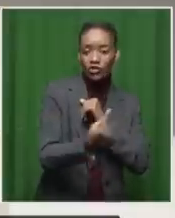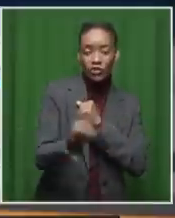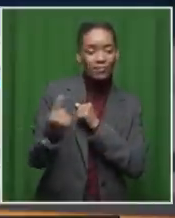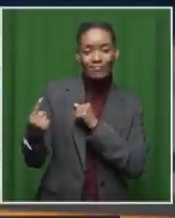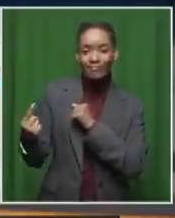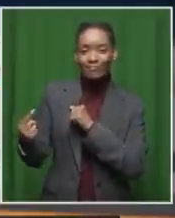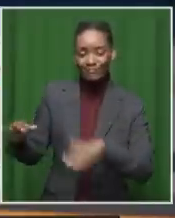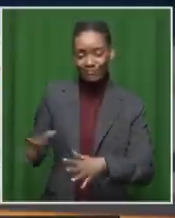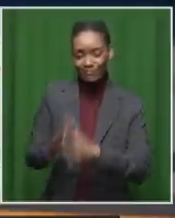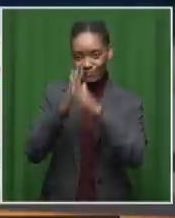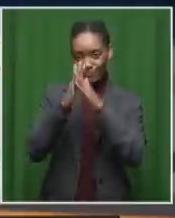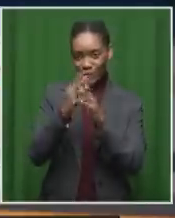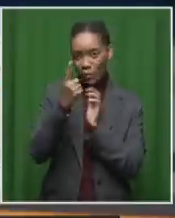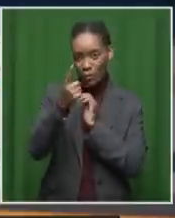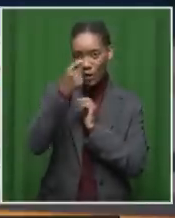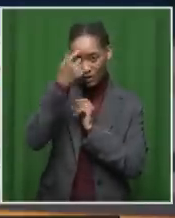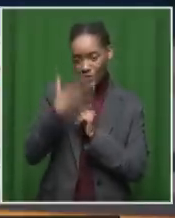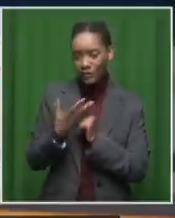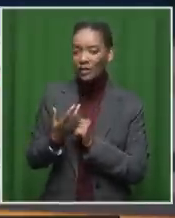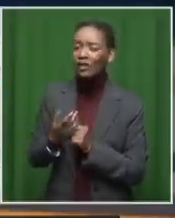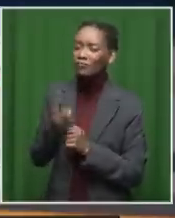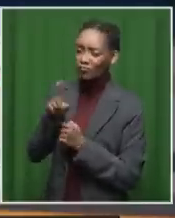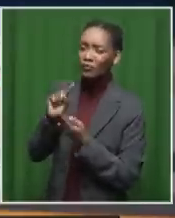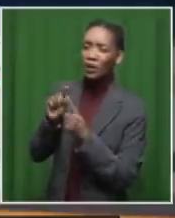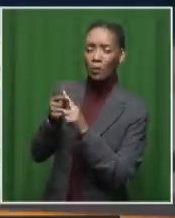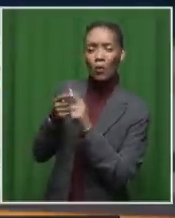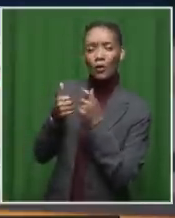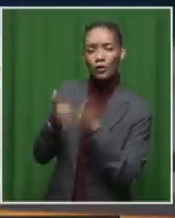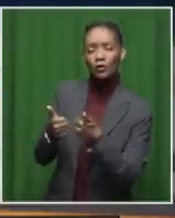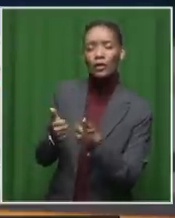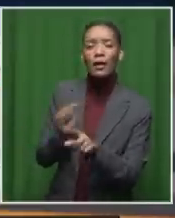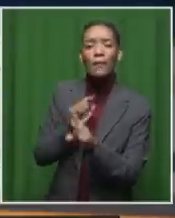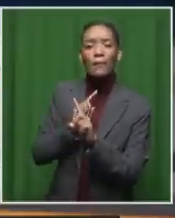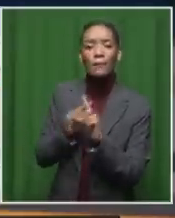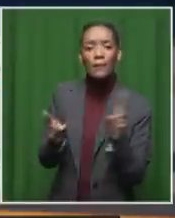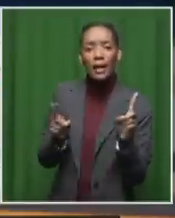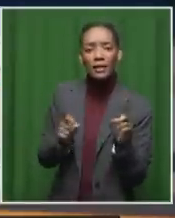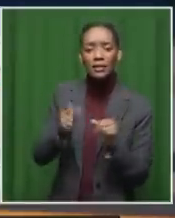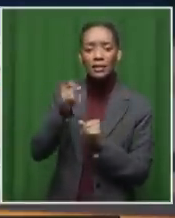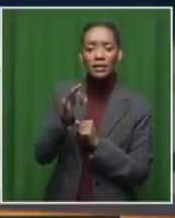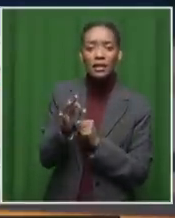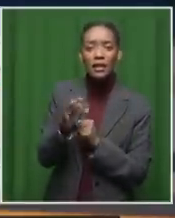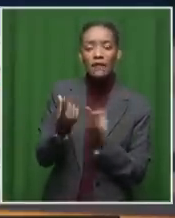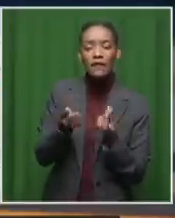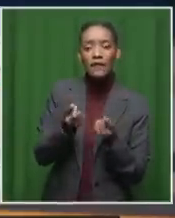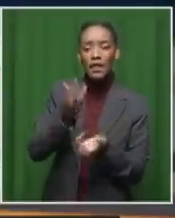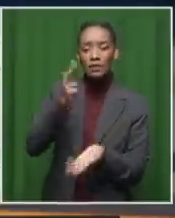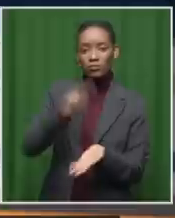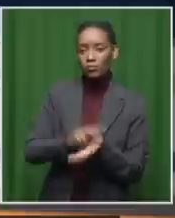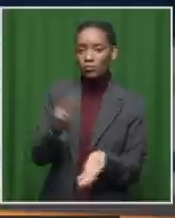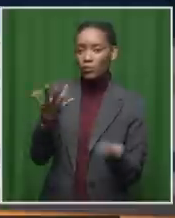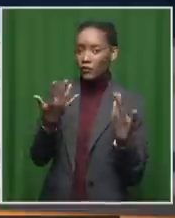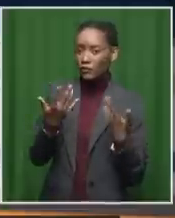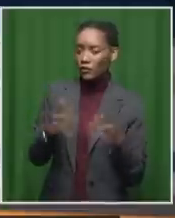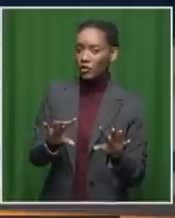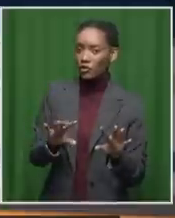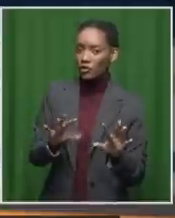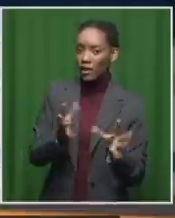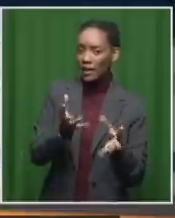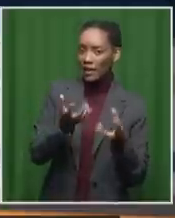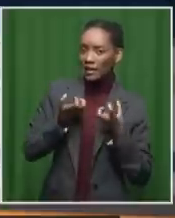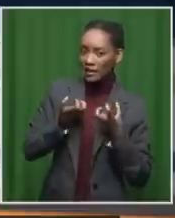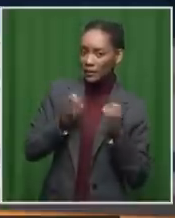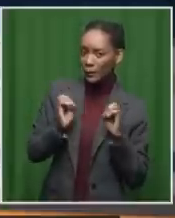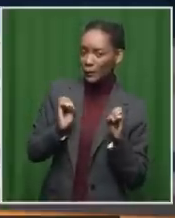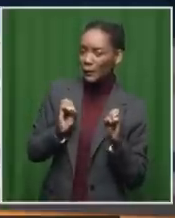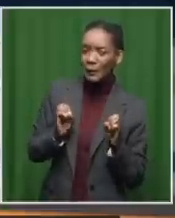think you've made that point quite well. However, if funding is approved and it is not received, what